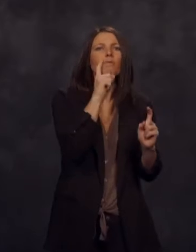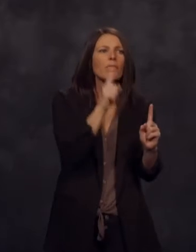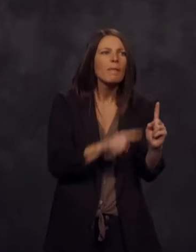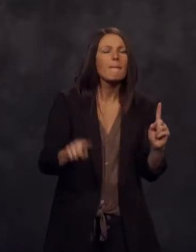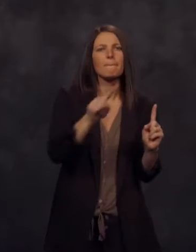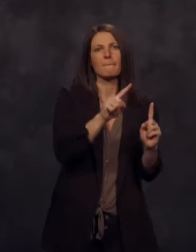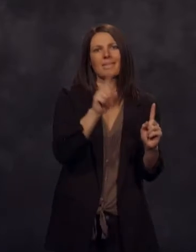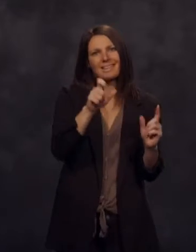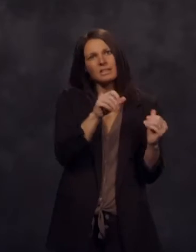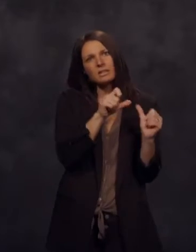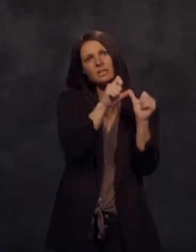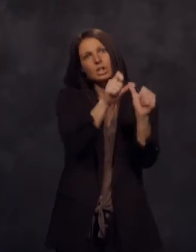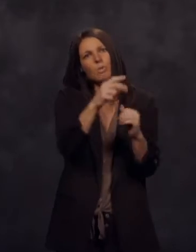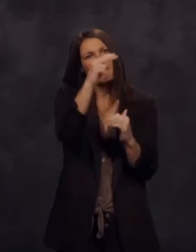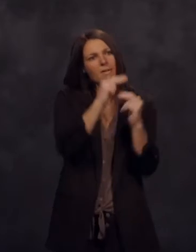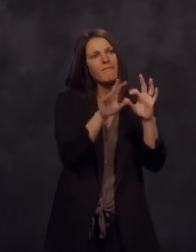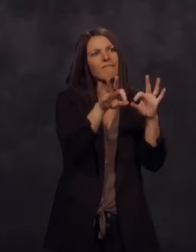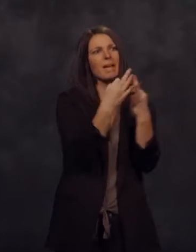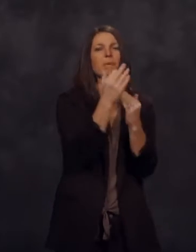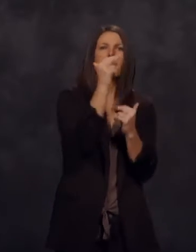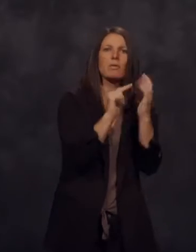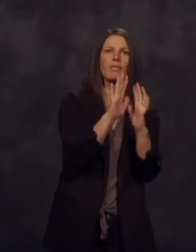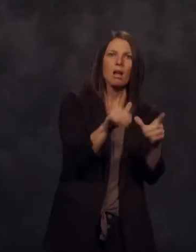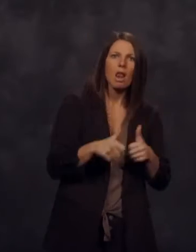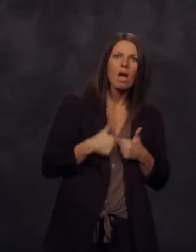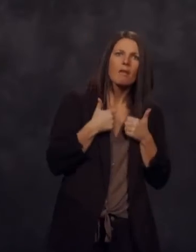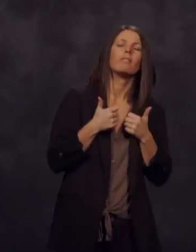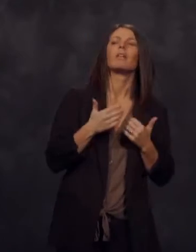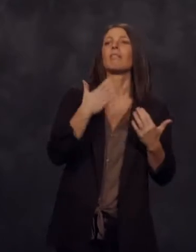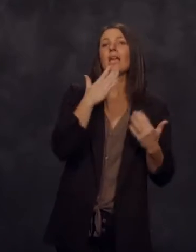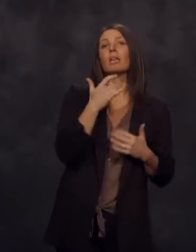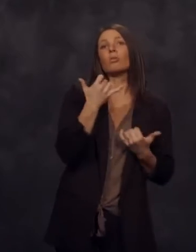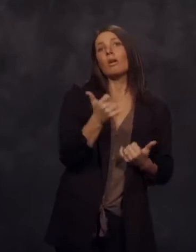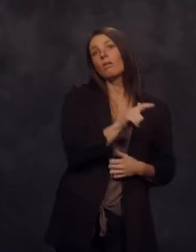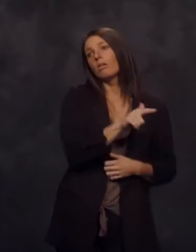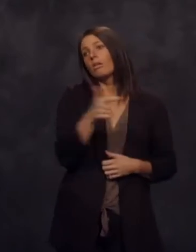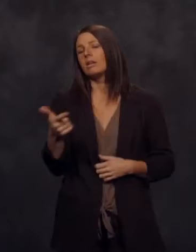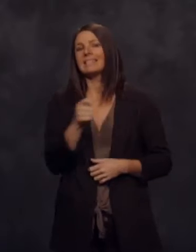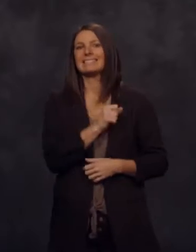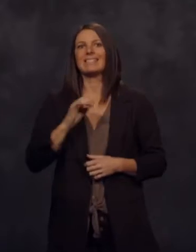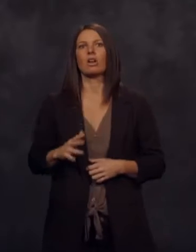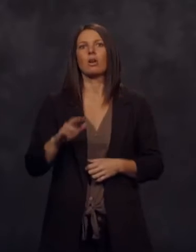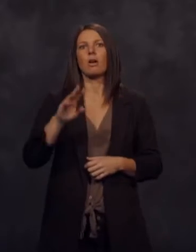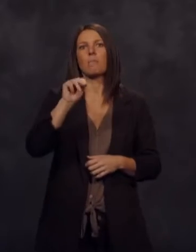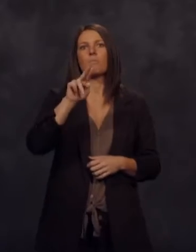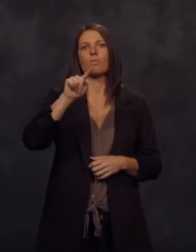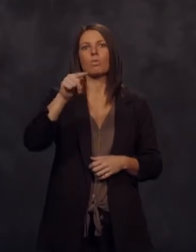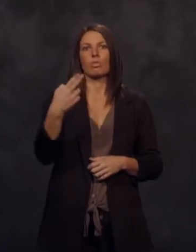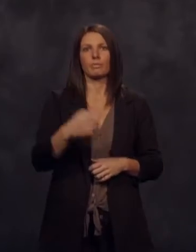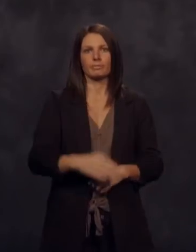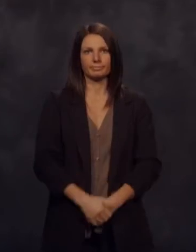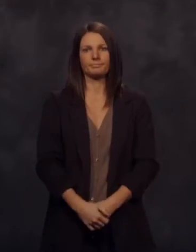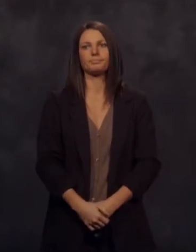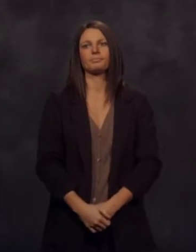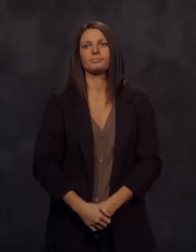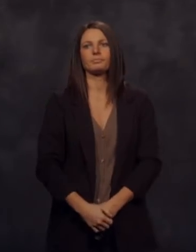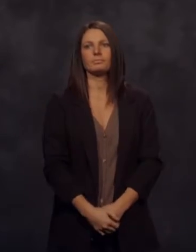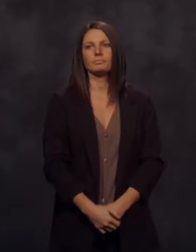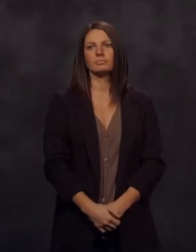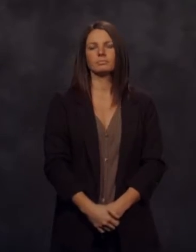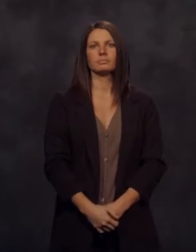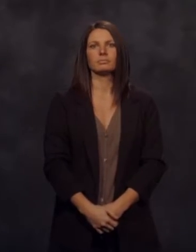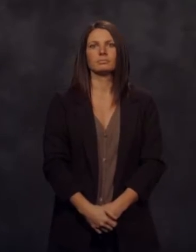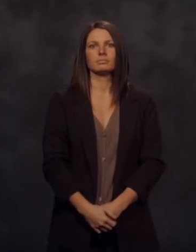can continue to build their families and their lives. So thank you, and now I'm going to turn this over to Senator Muth. Senator.